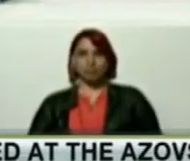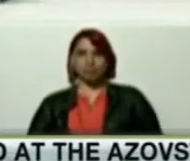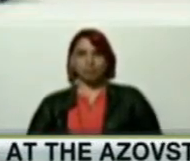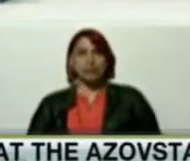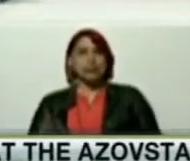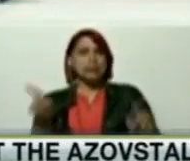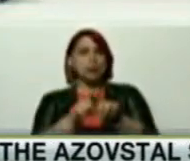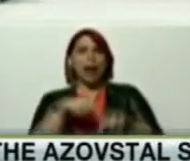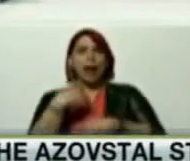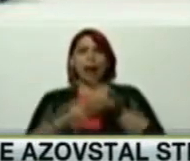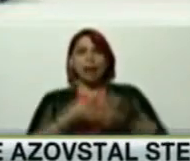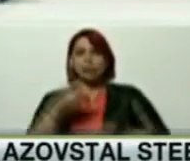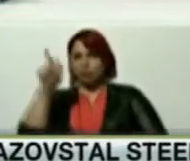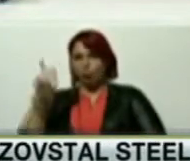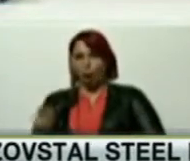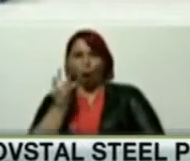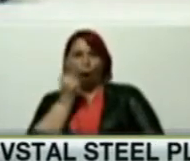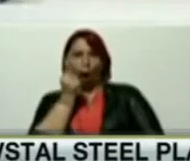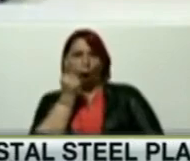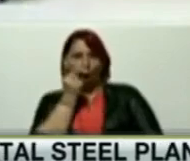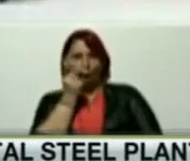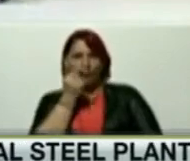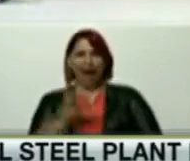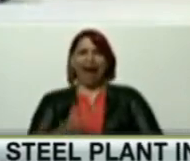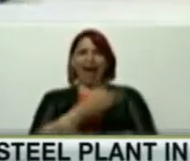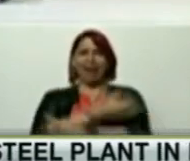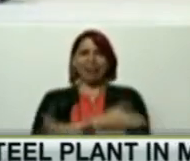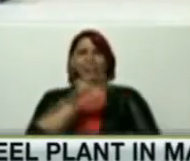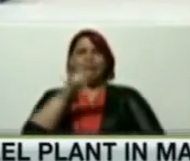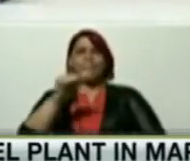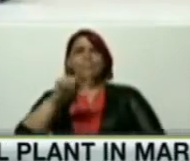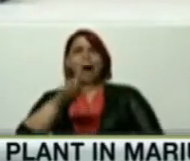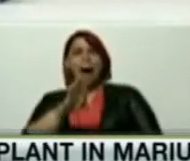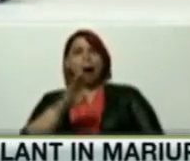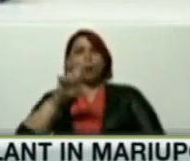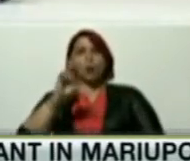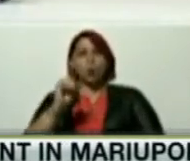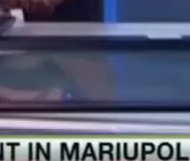The same is the plan to try to destabilize Venezuela. Alert it, then.